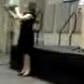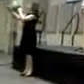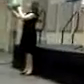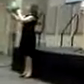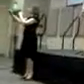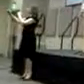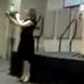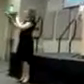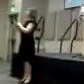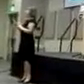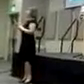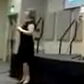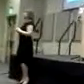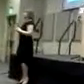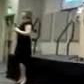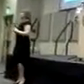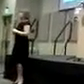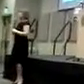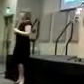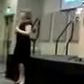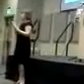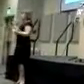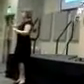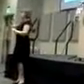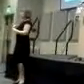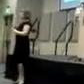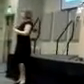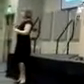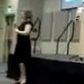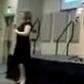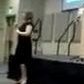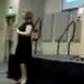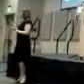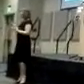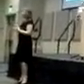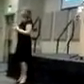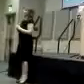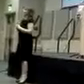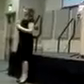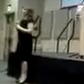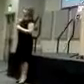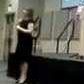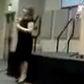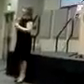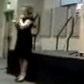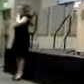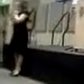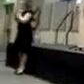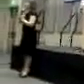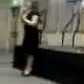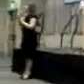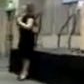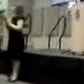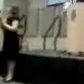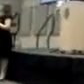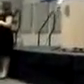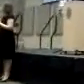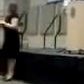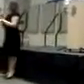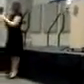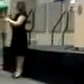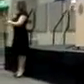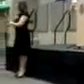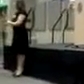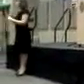We have an Obama bill, like the public air organizations and the penalty for re-admission in the hospitals,